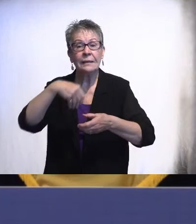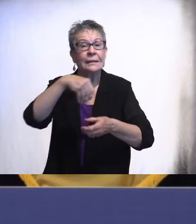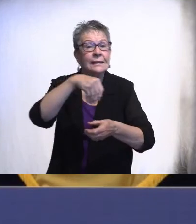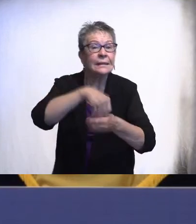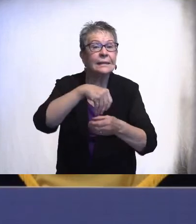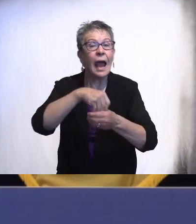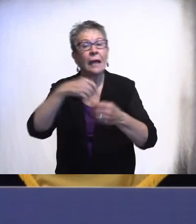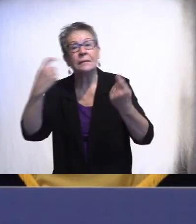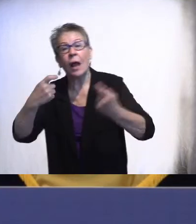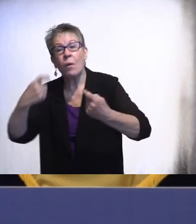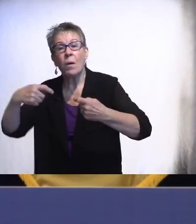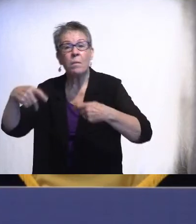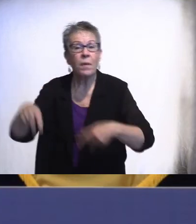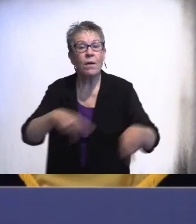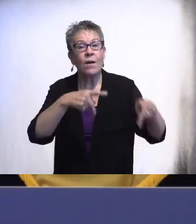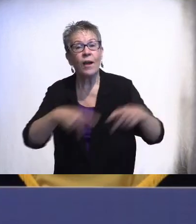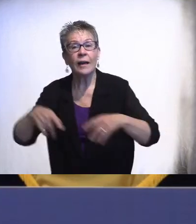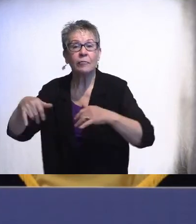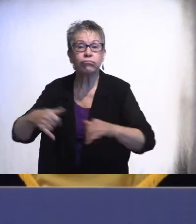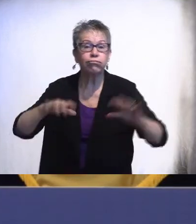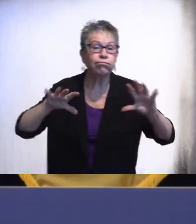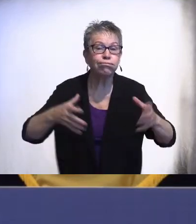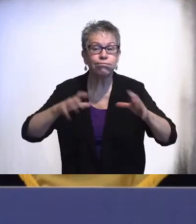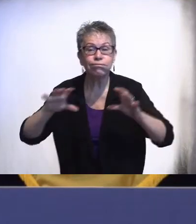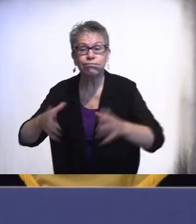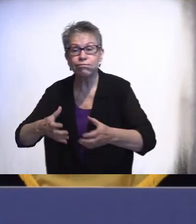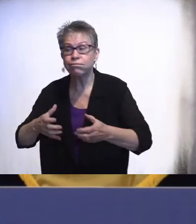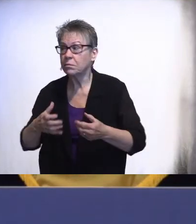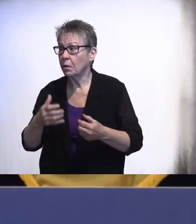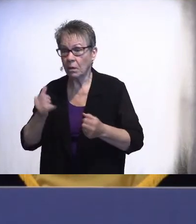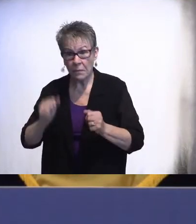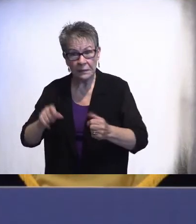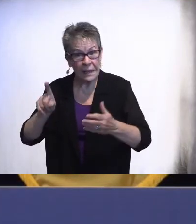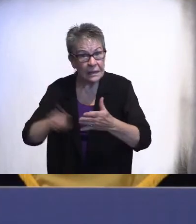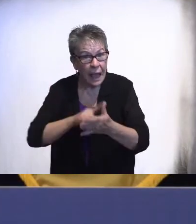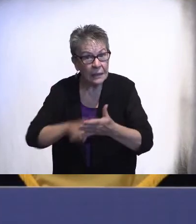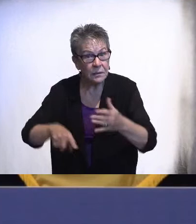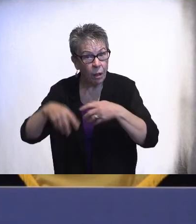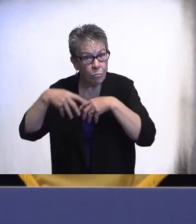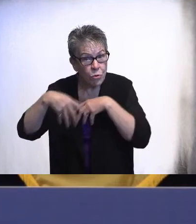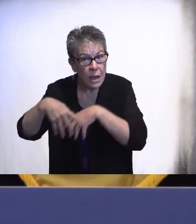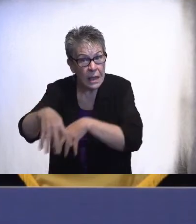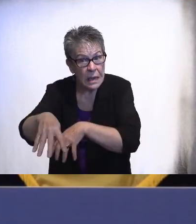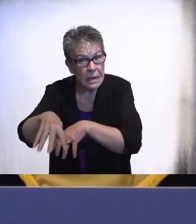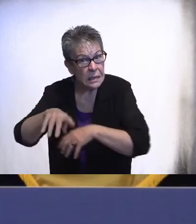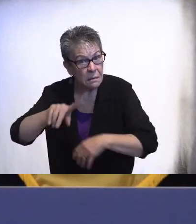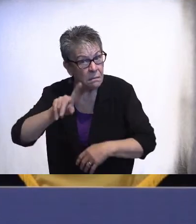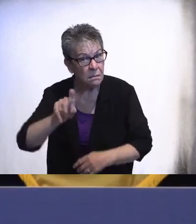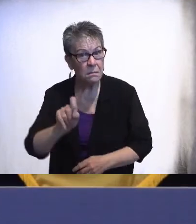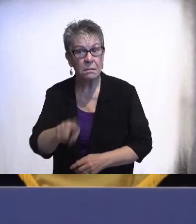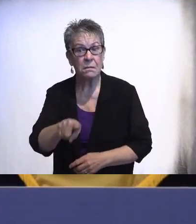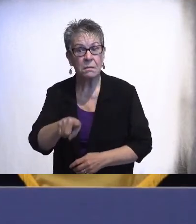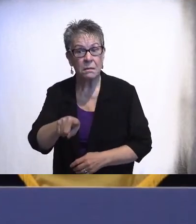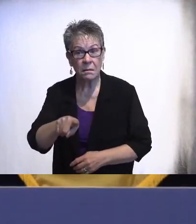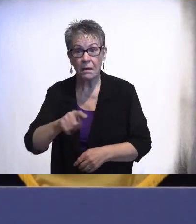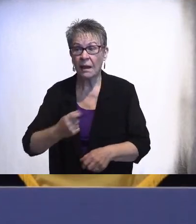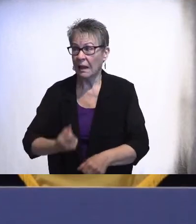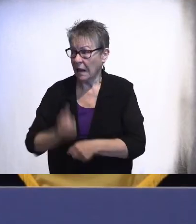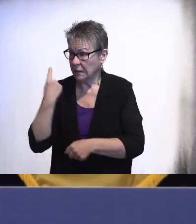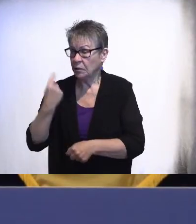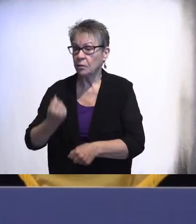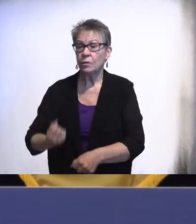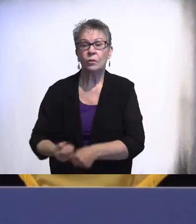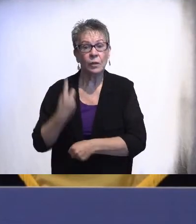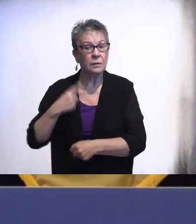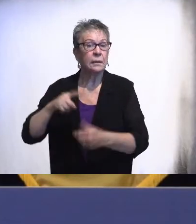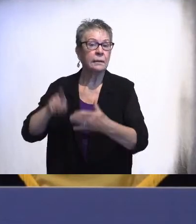Should we cancel parades? I mean, a lot of towns did cancel them for the last couple of years. Now that things look